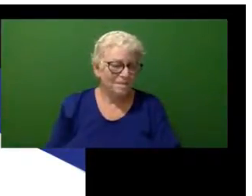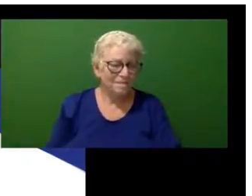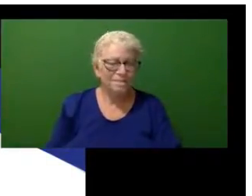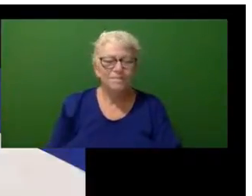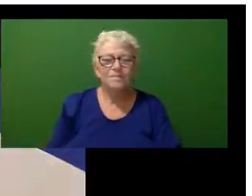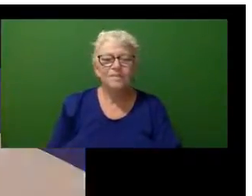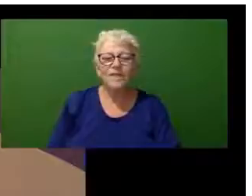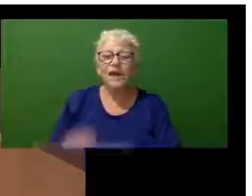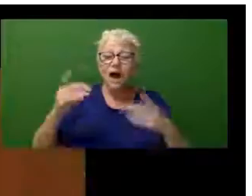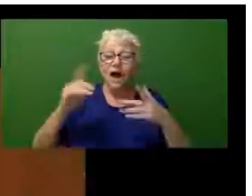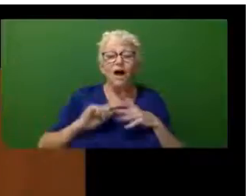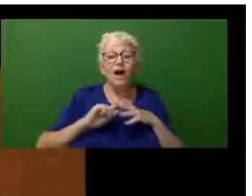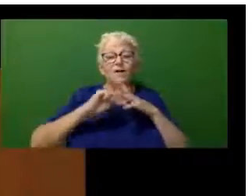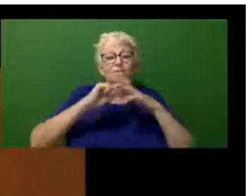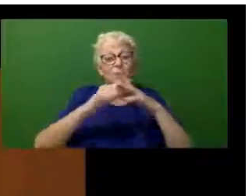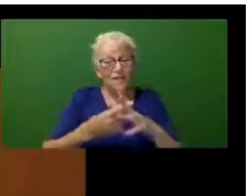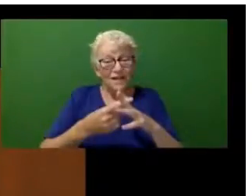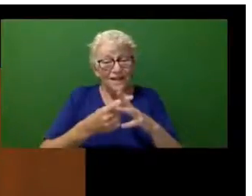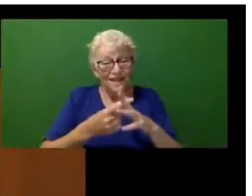chazek.